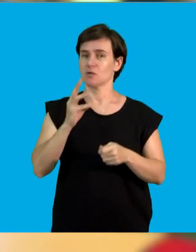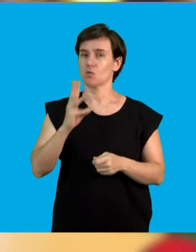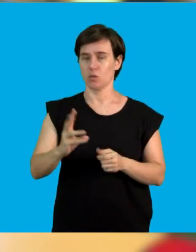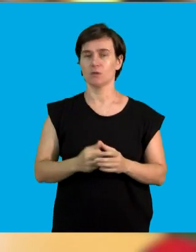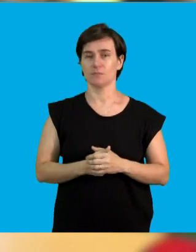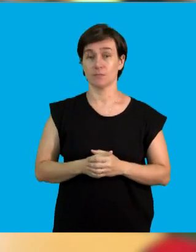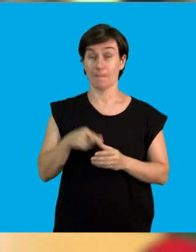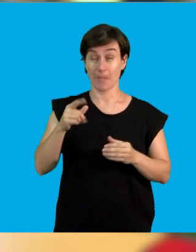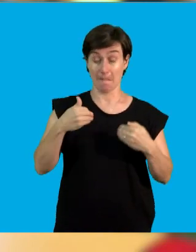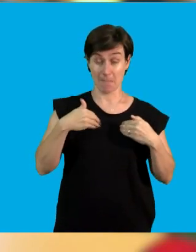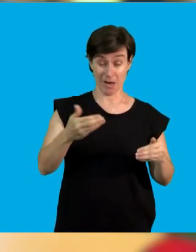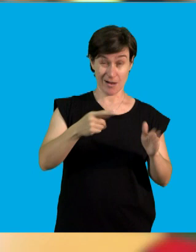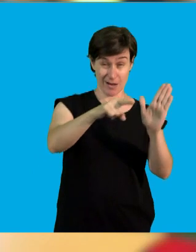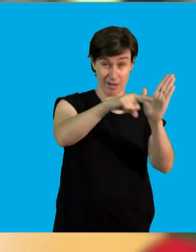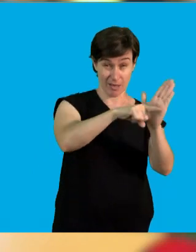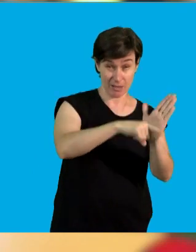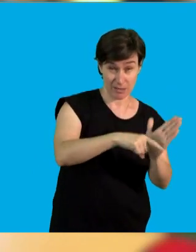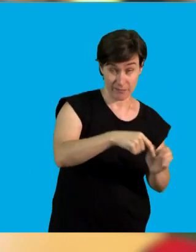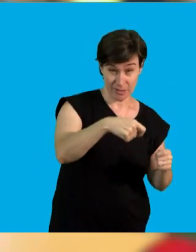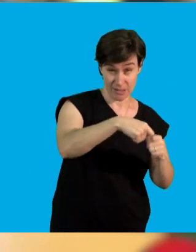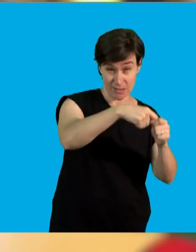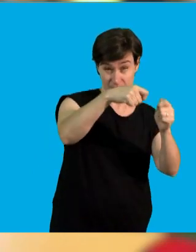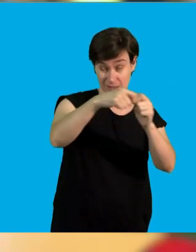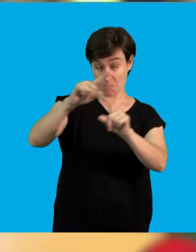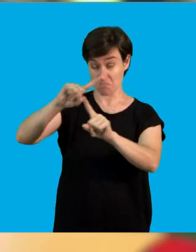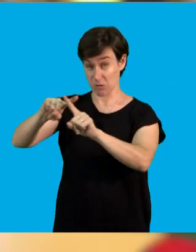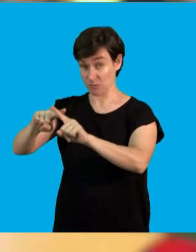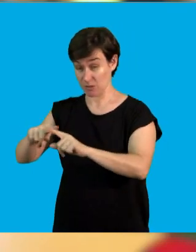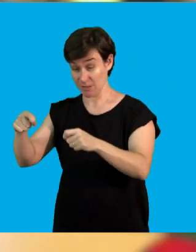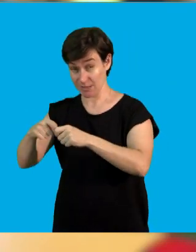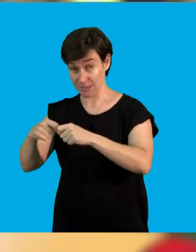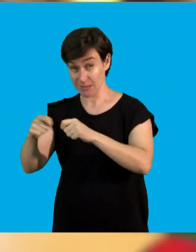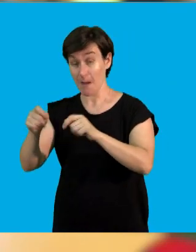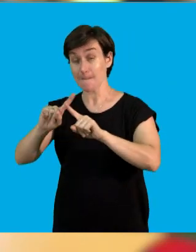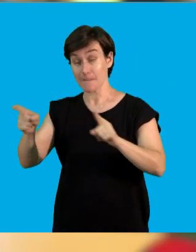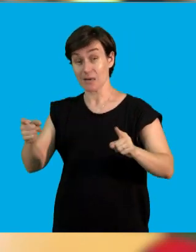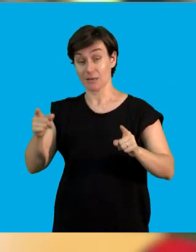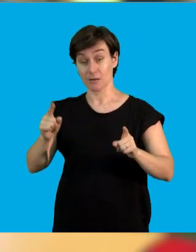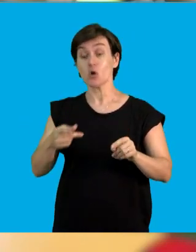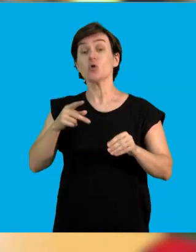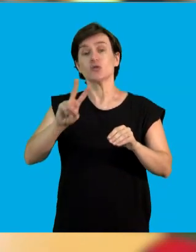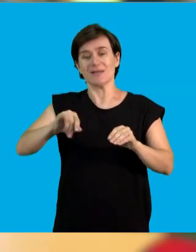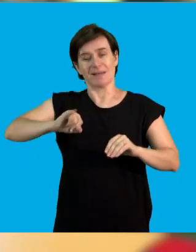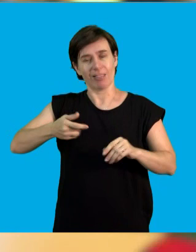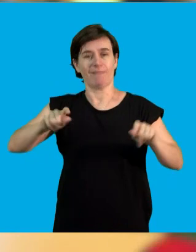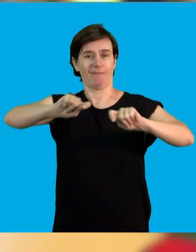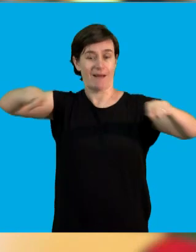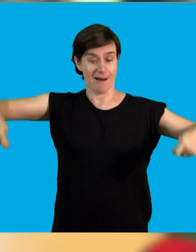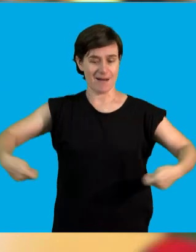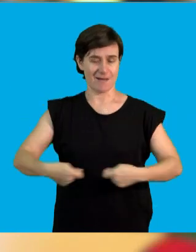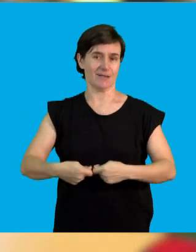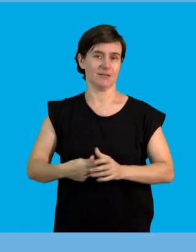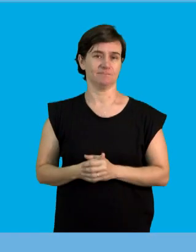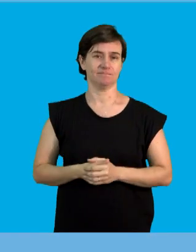the positive terminal, even though they start off by negative to negative and positive to positive, they will still be connected at the